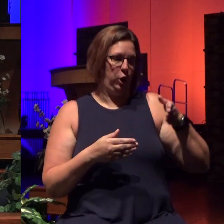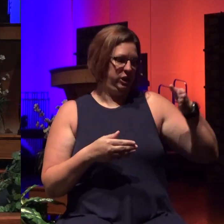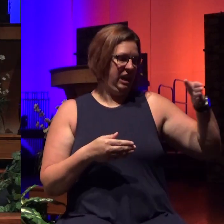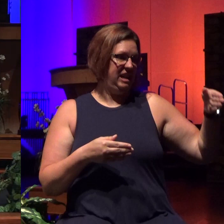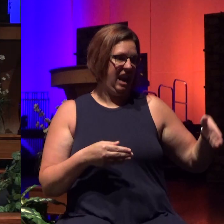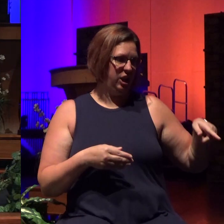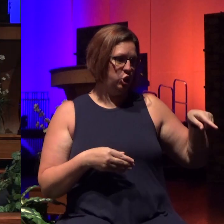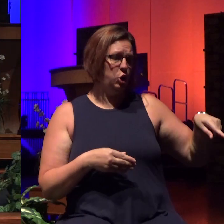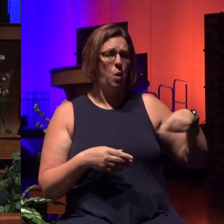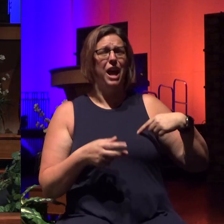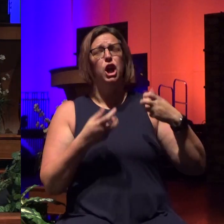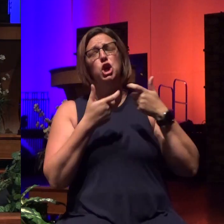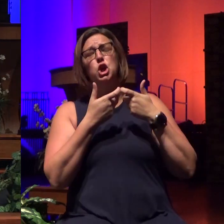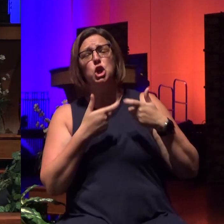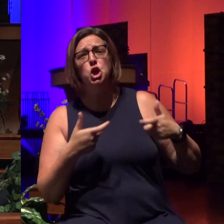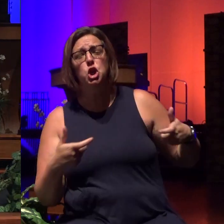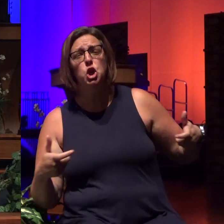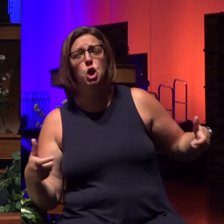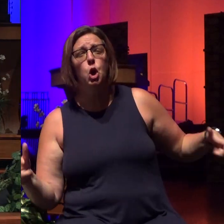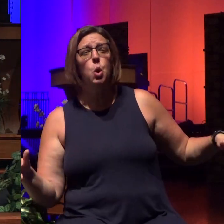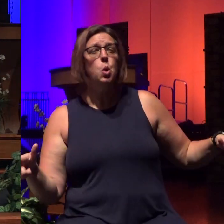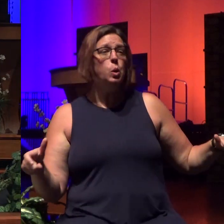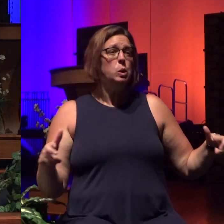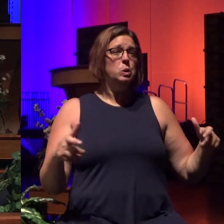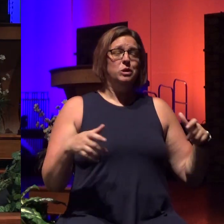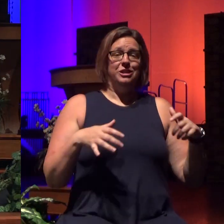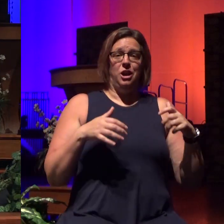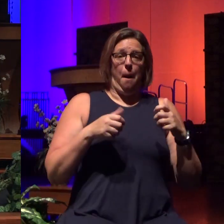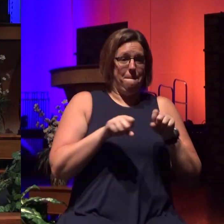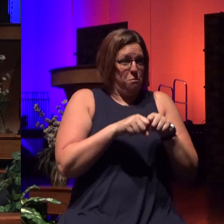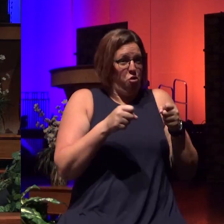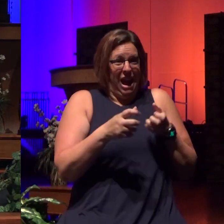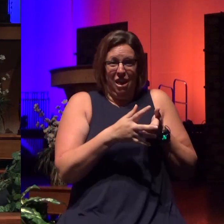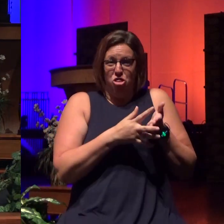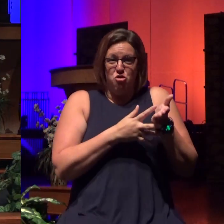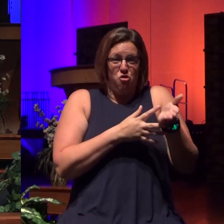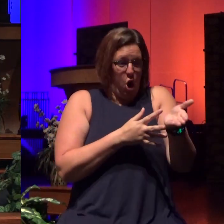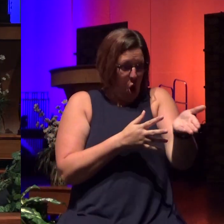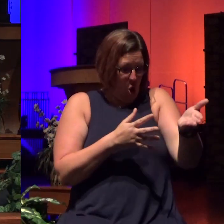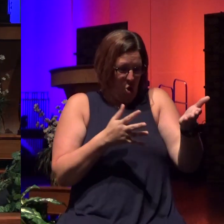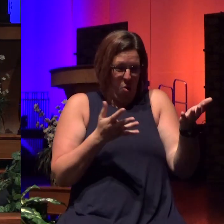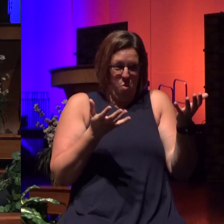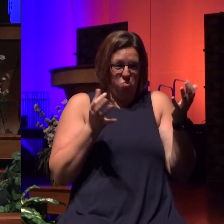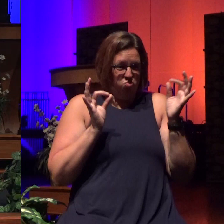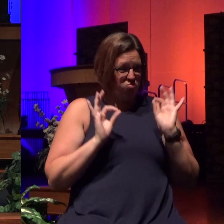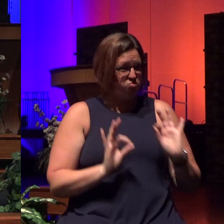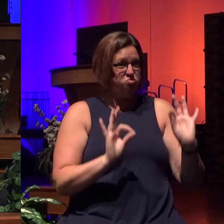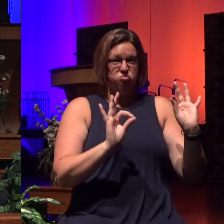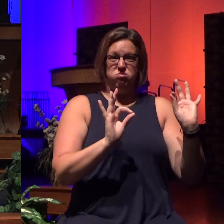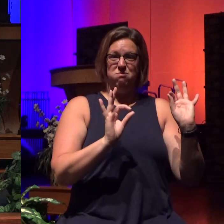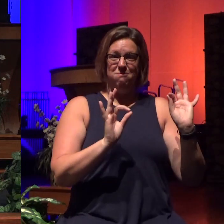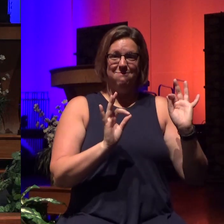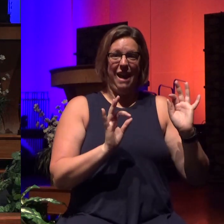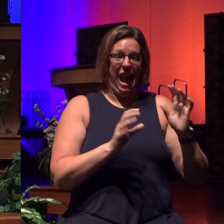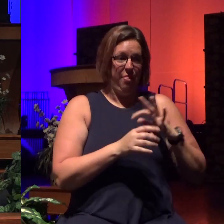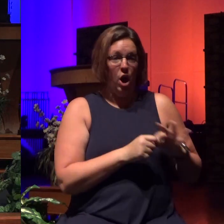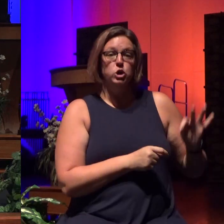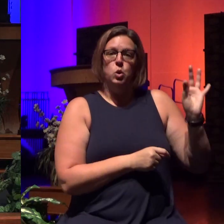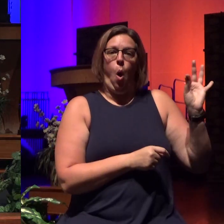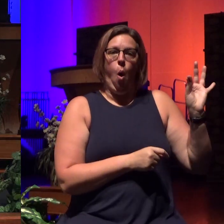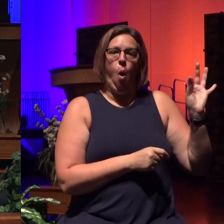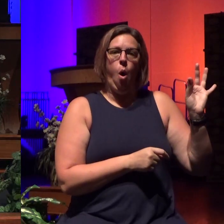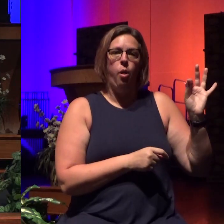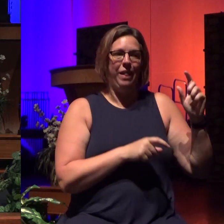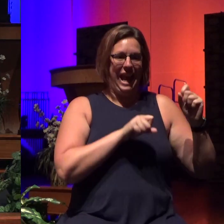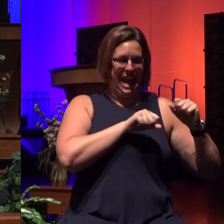own heart and soul, and it emanated out and inspired you into a new idea about yourself. I hate to say it, but it's not